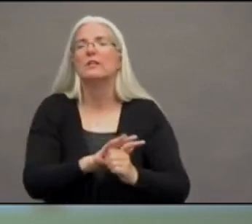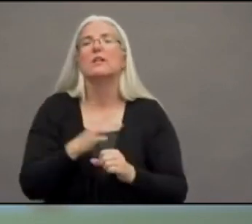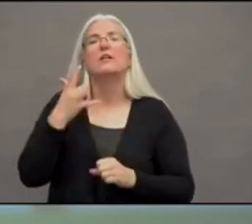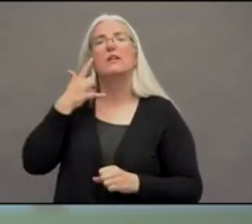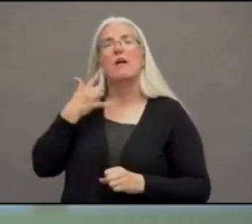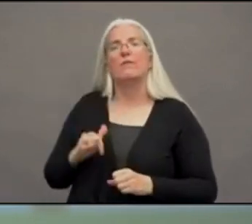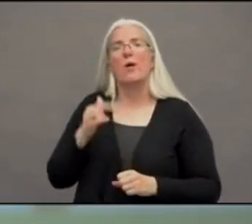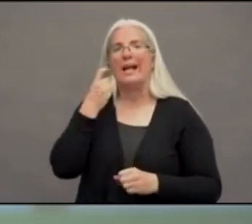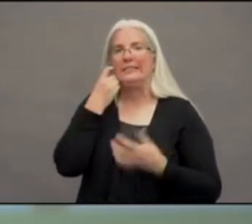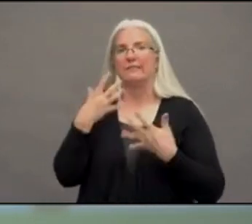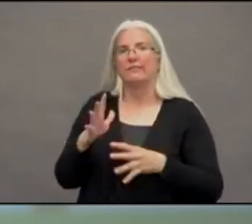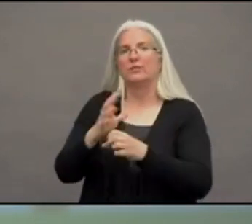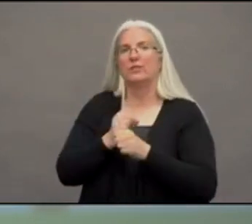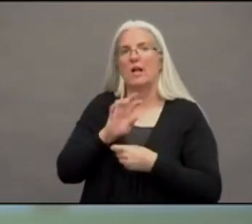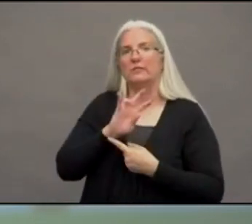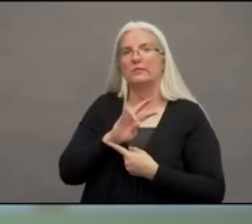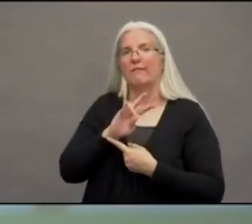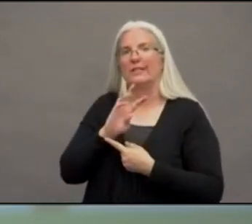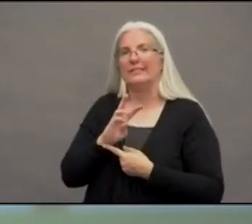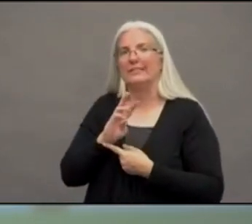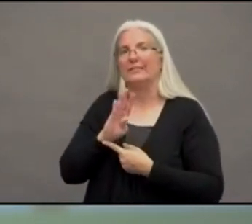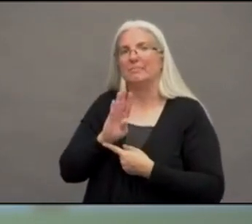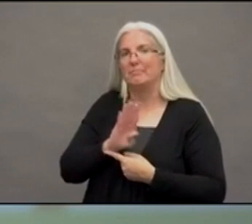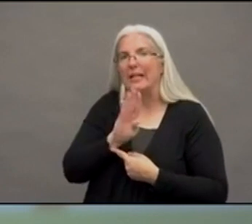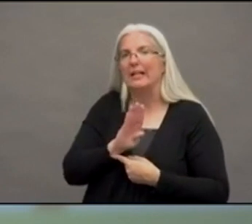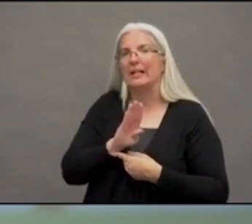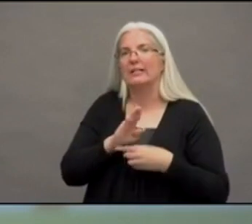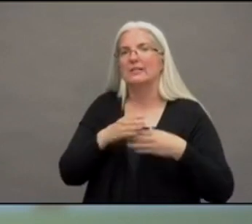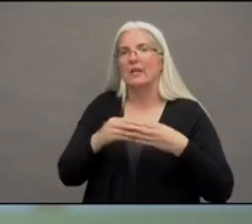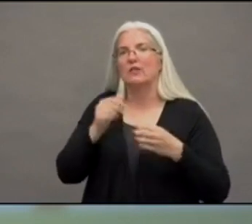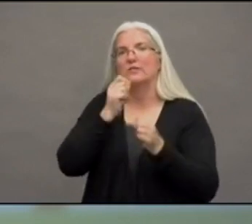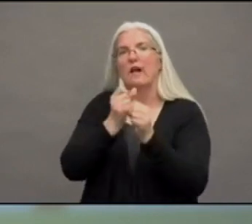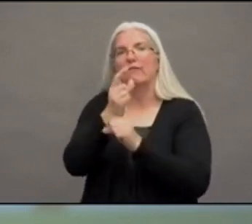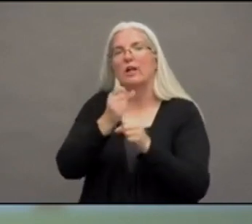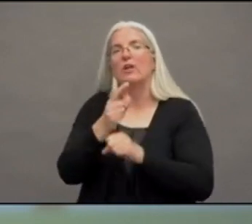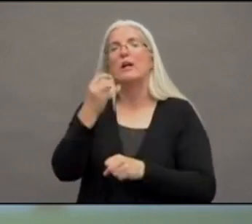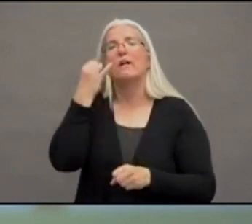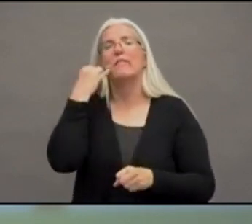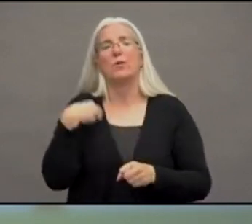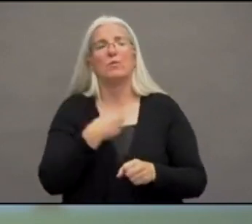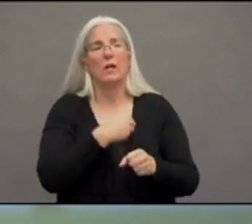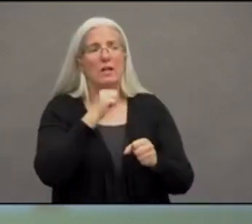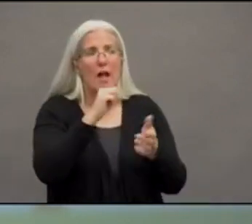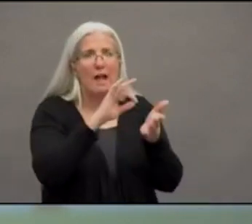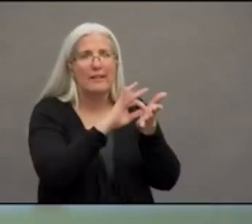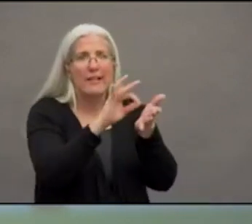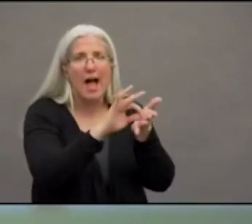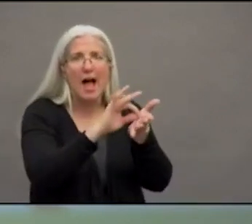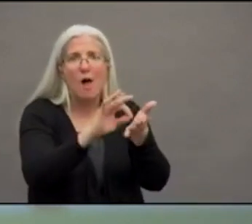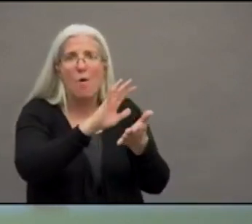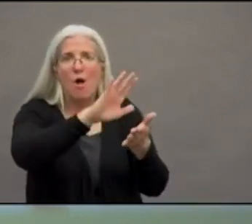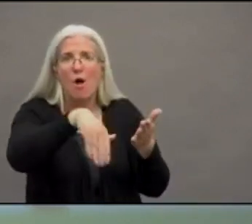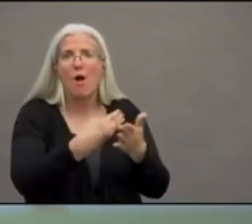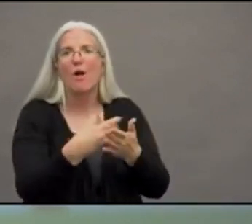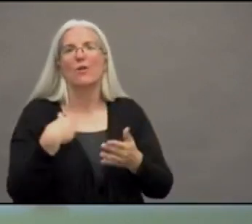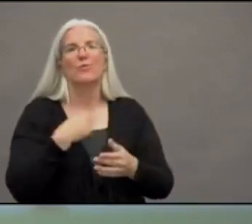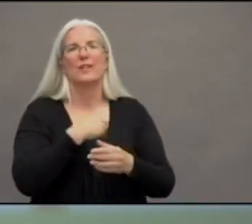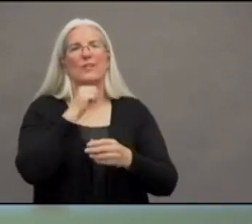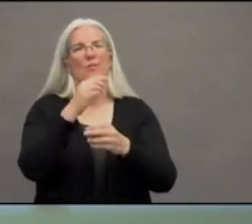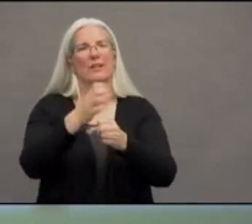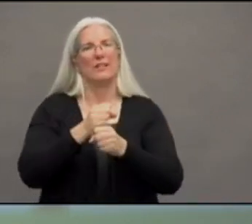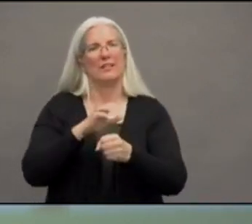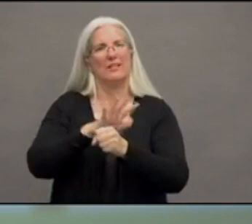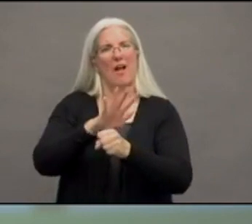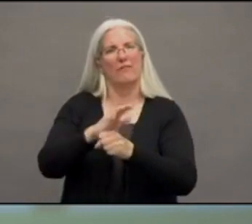year. So if we don't get counted, we don't receive our fair share. This is our one shot every